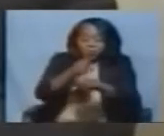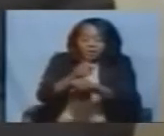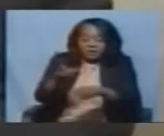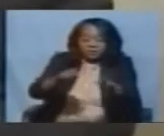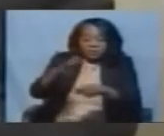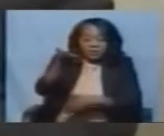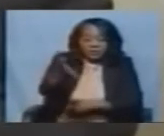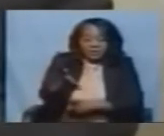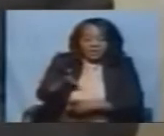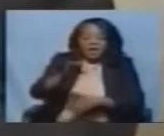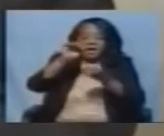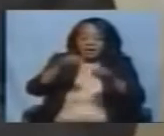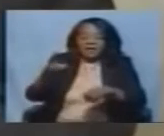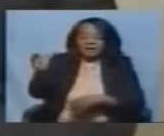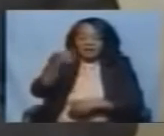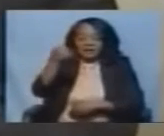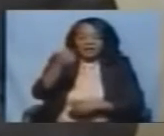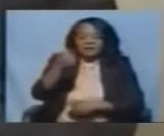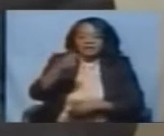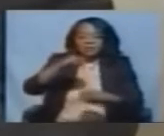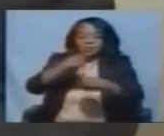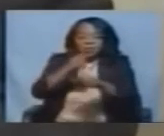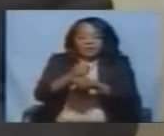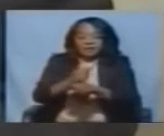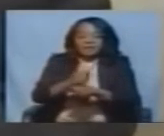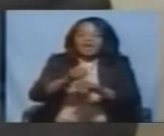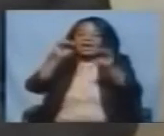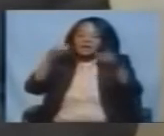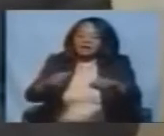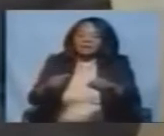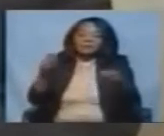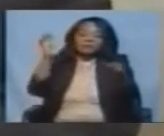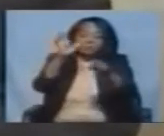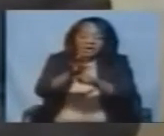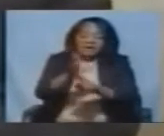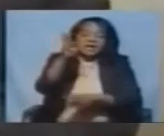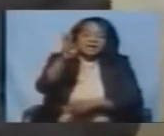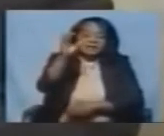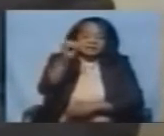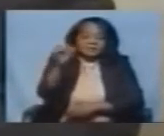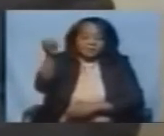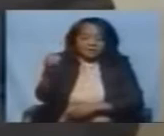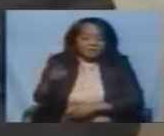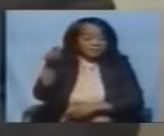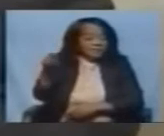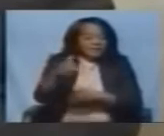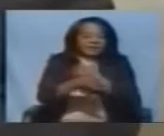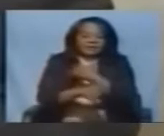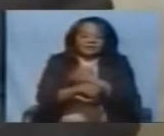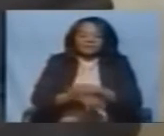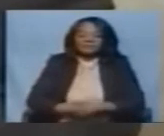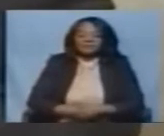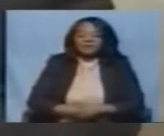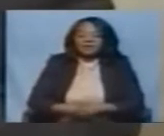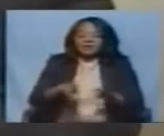can actually undertake the process, but the production cost will be impacted, 60% of that cost, by procurement. So it underpins